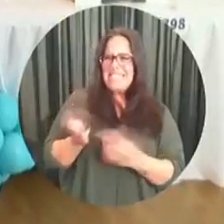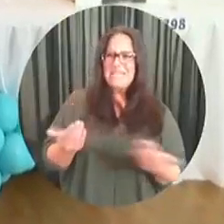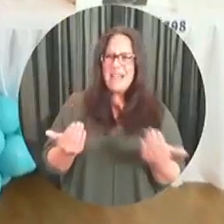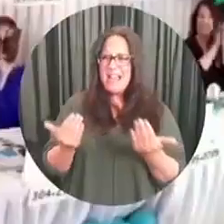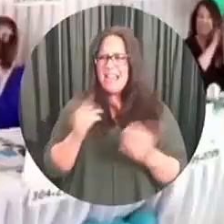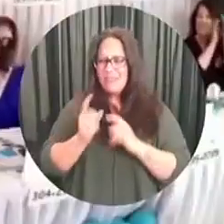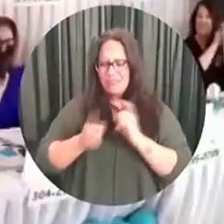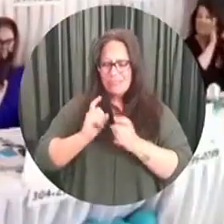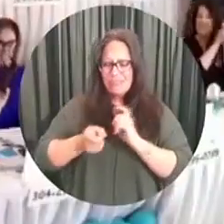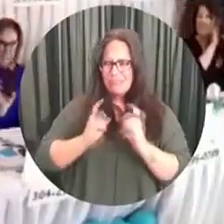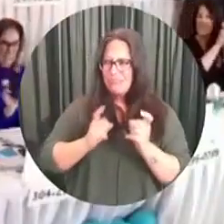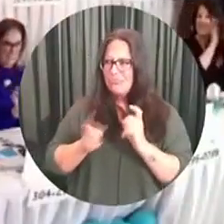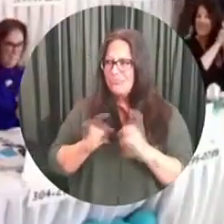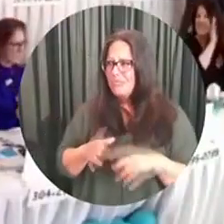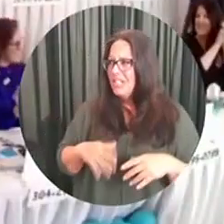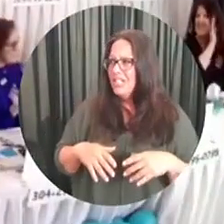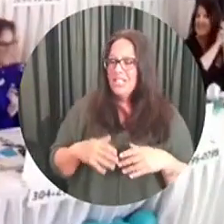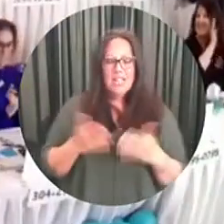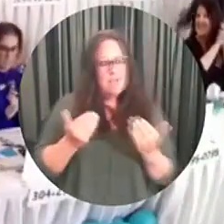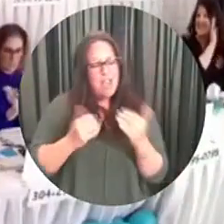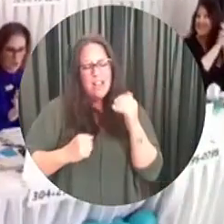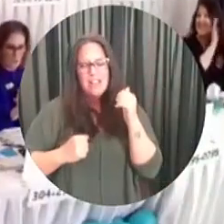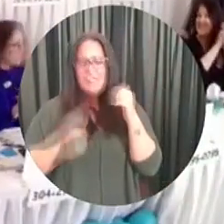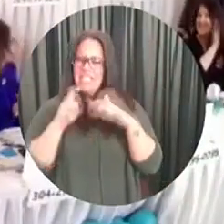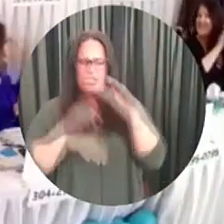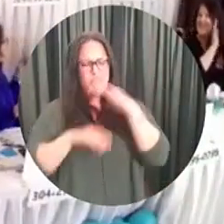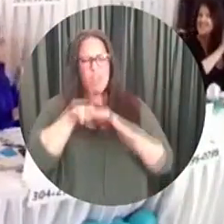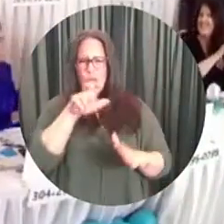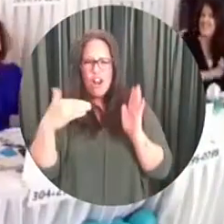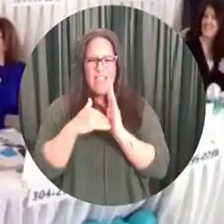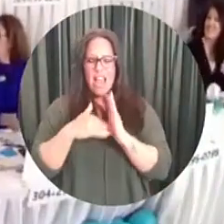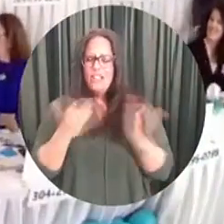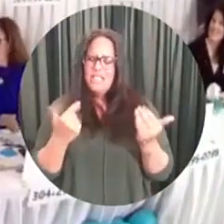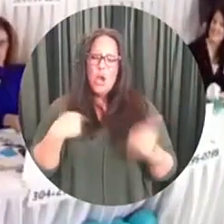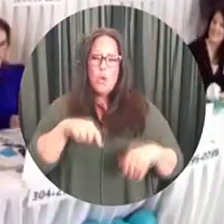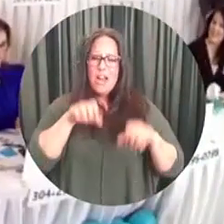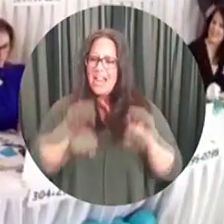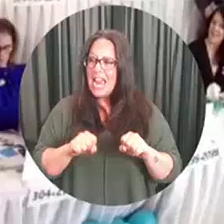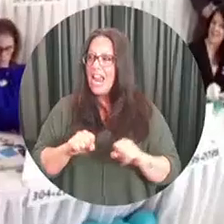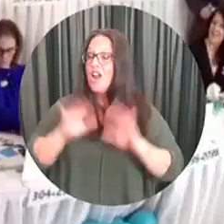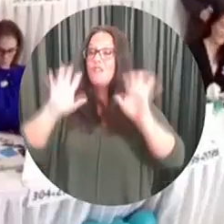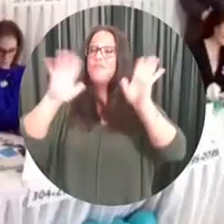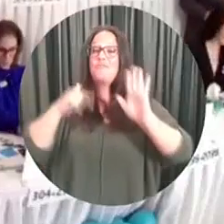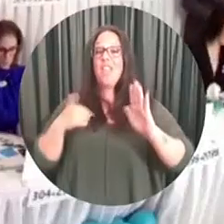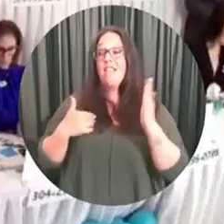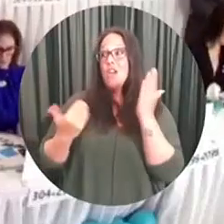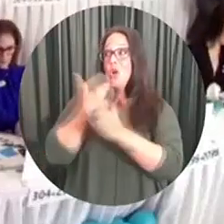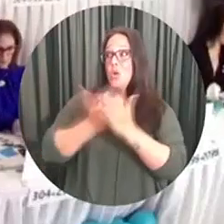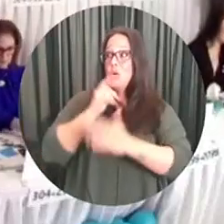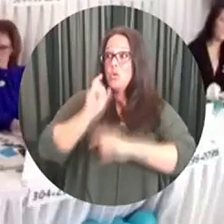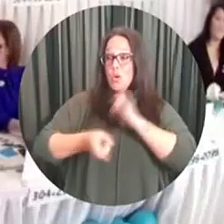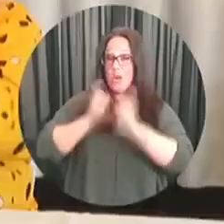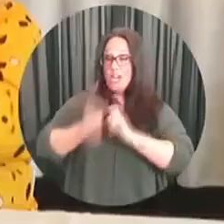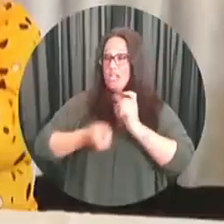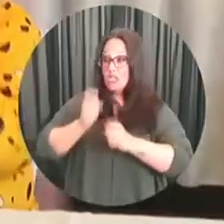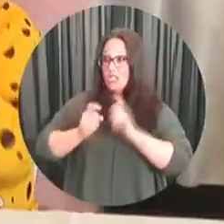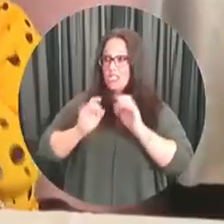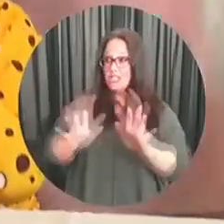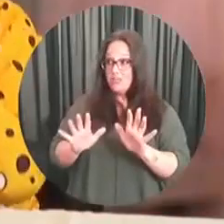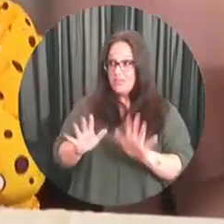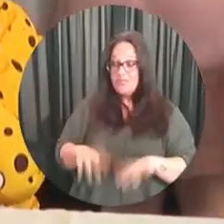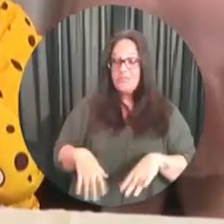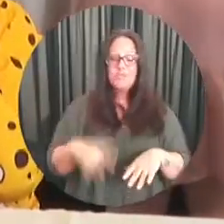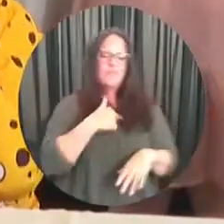Let's hit that $300,000 mark. Come on, let's do it. Okay, yes. I have some new donations. Ms. Joyce, real quick, what do we have? I have an